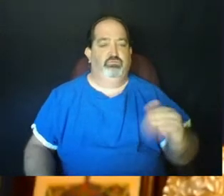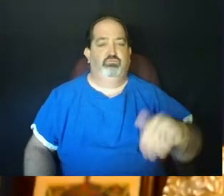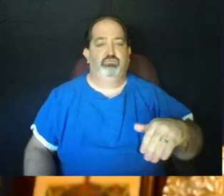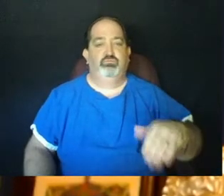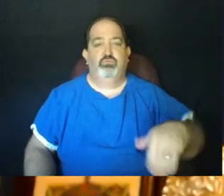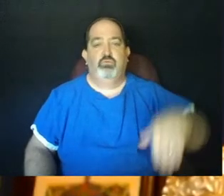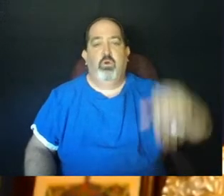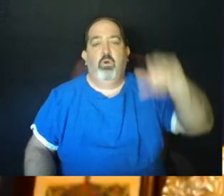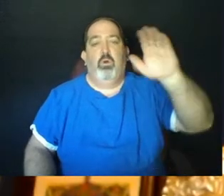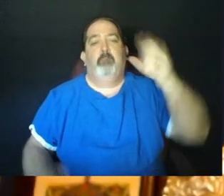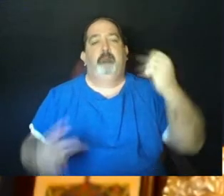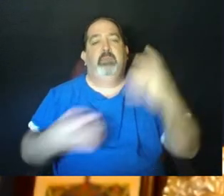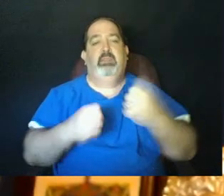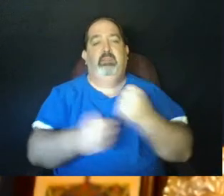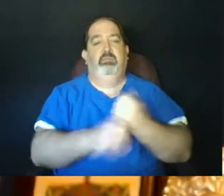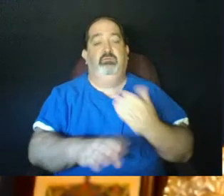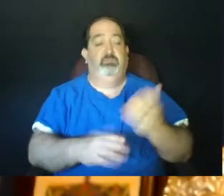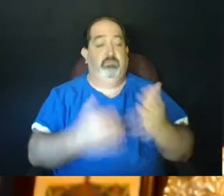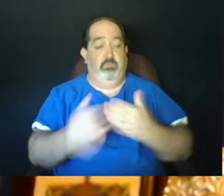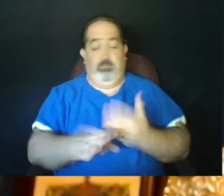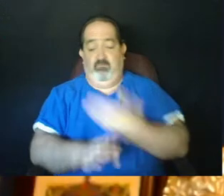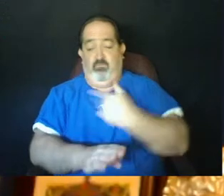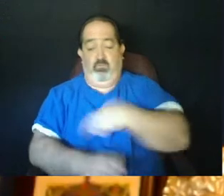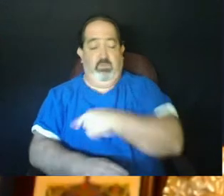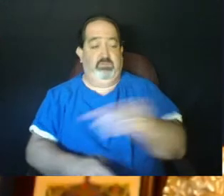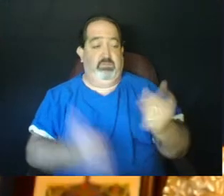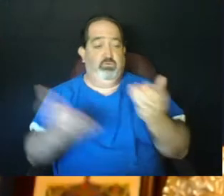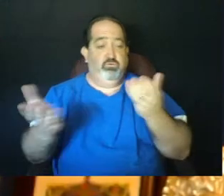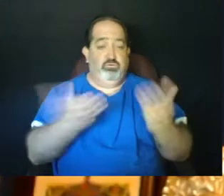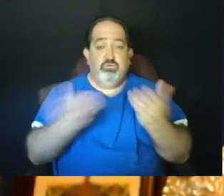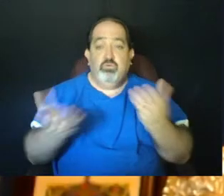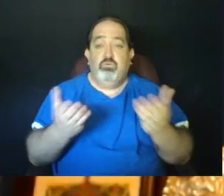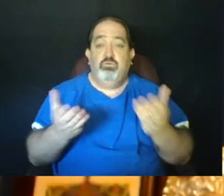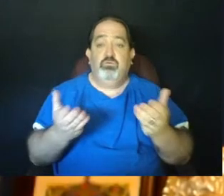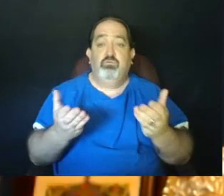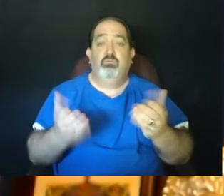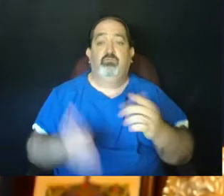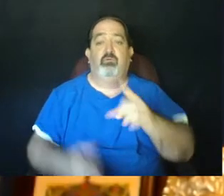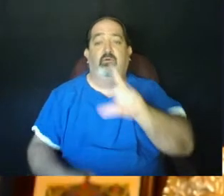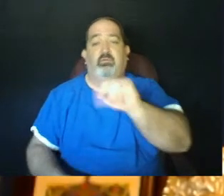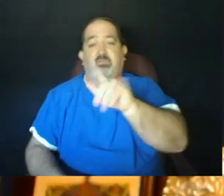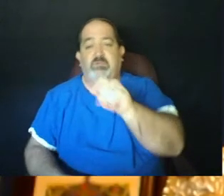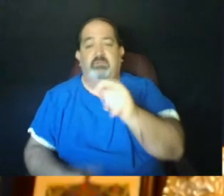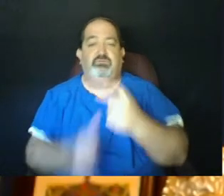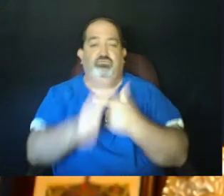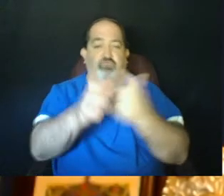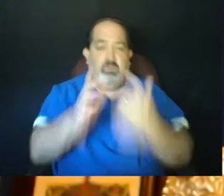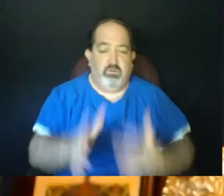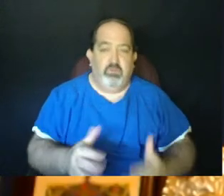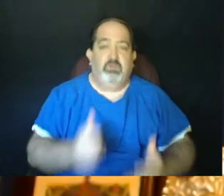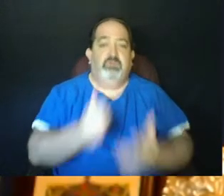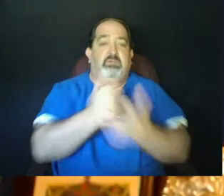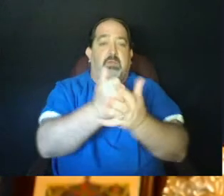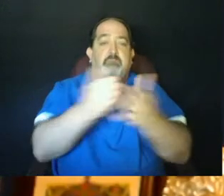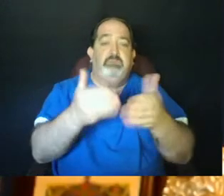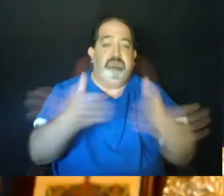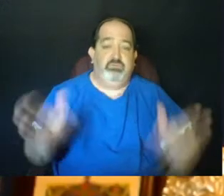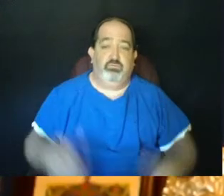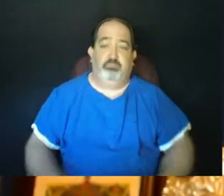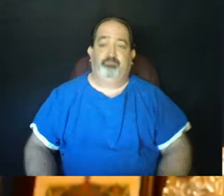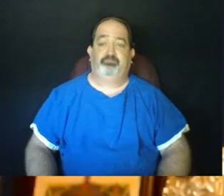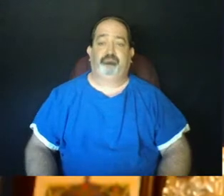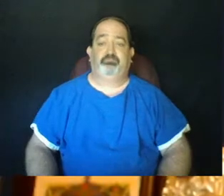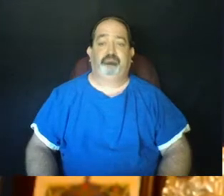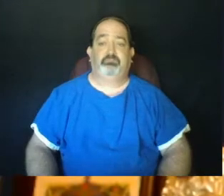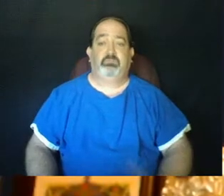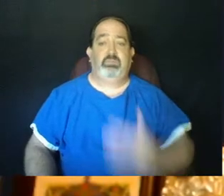For many years, even before us, they have served in the capacity of list runners and help in general. And I